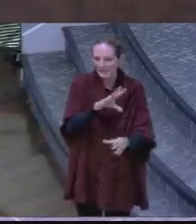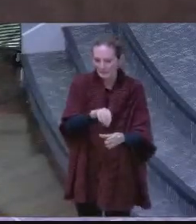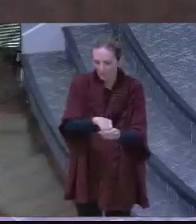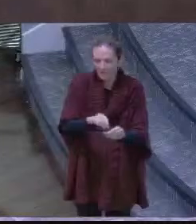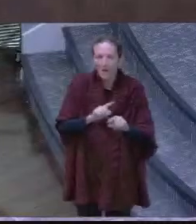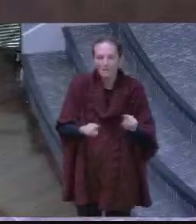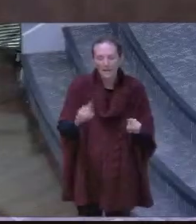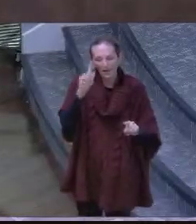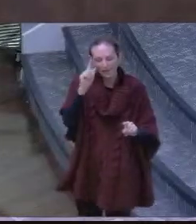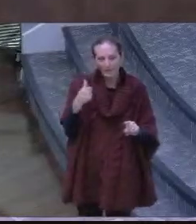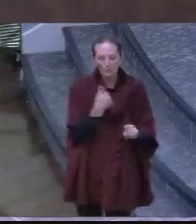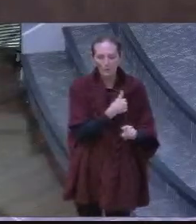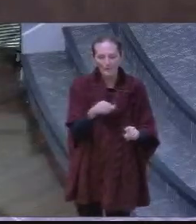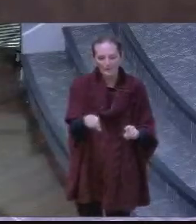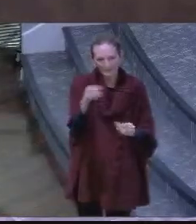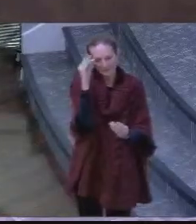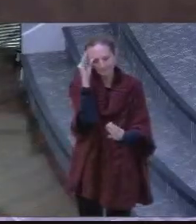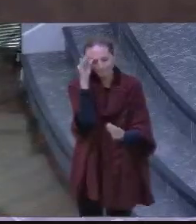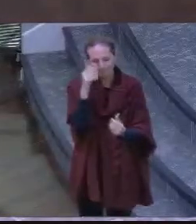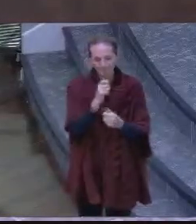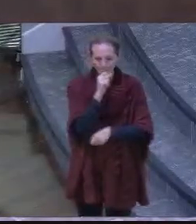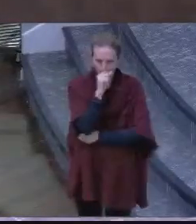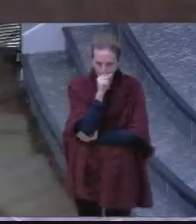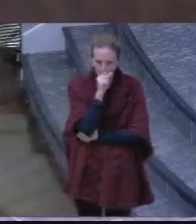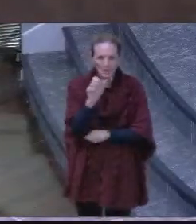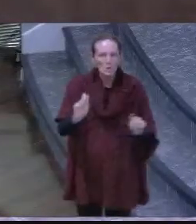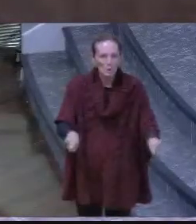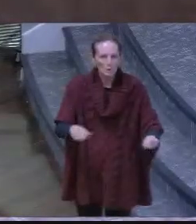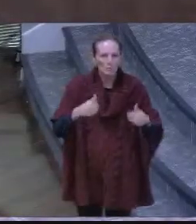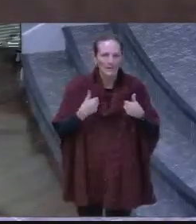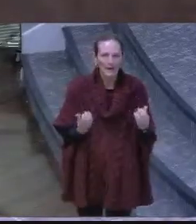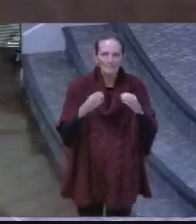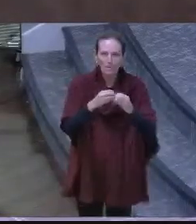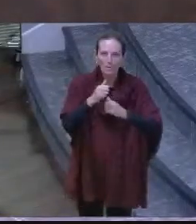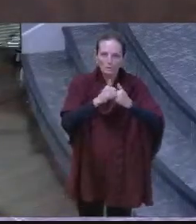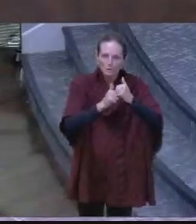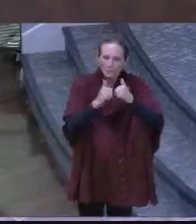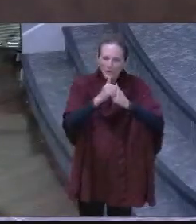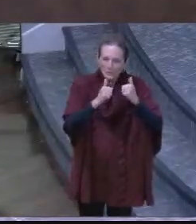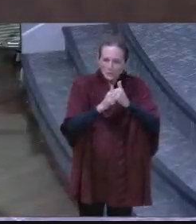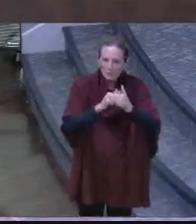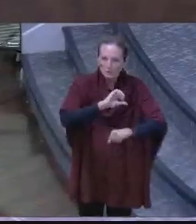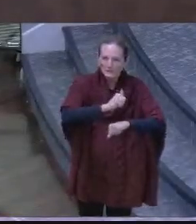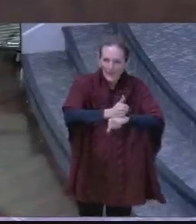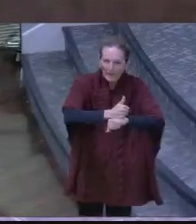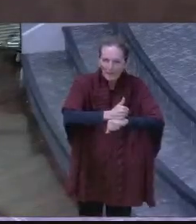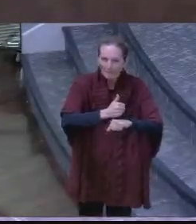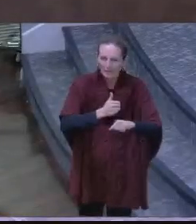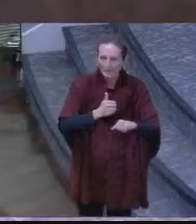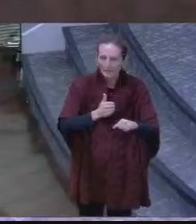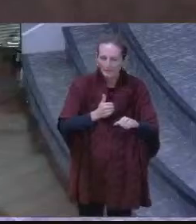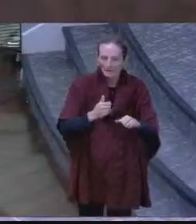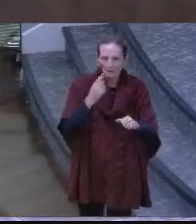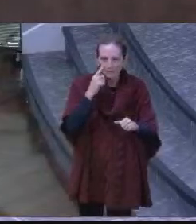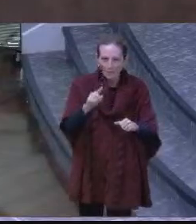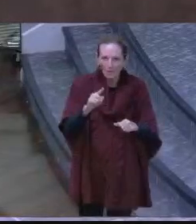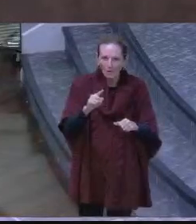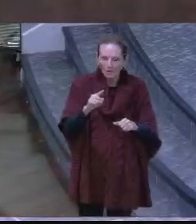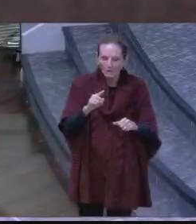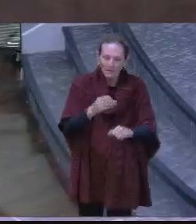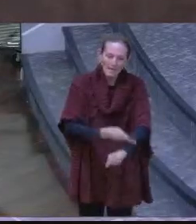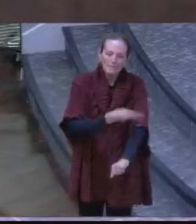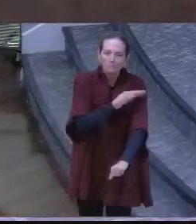for us to think of, how can we put some structural things in place to create the climate that we want? So same stuff.